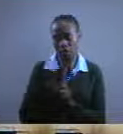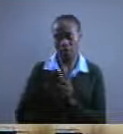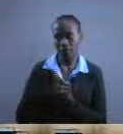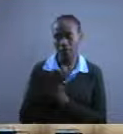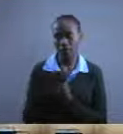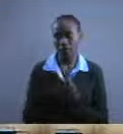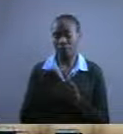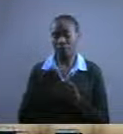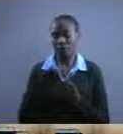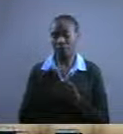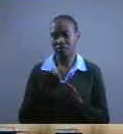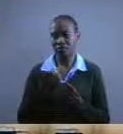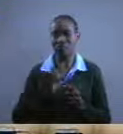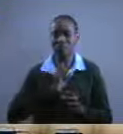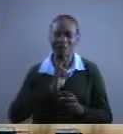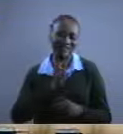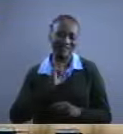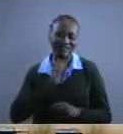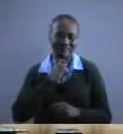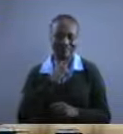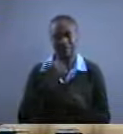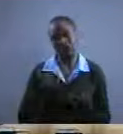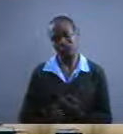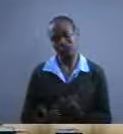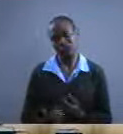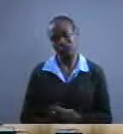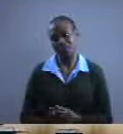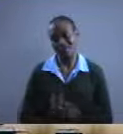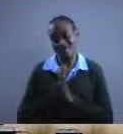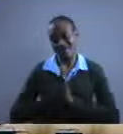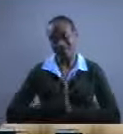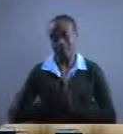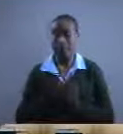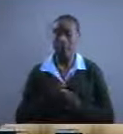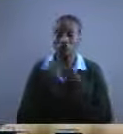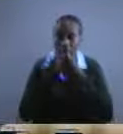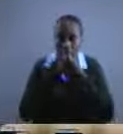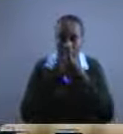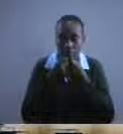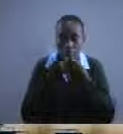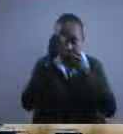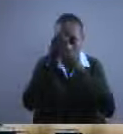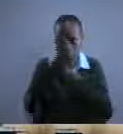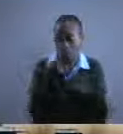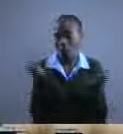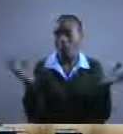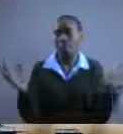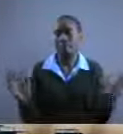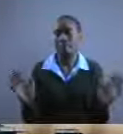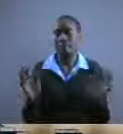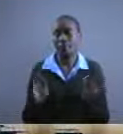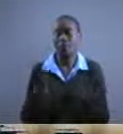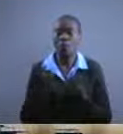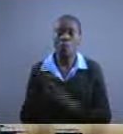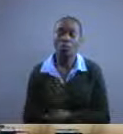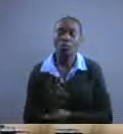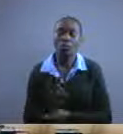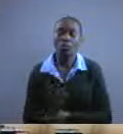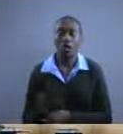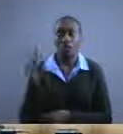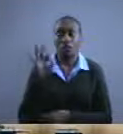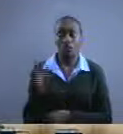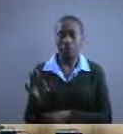voiceless today, but she's asked me to inform the House that 3 water